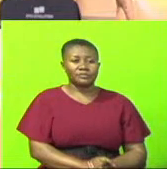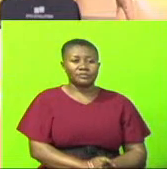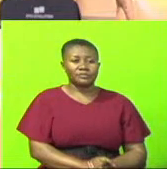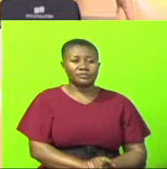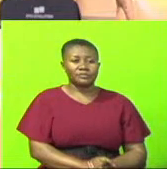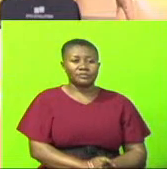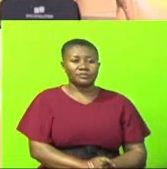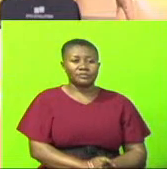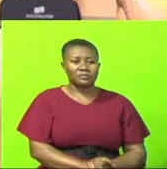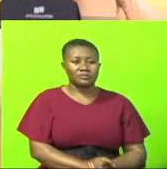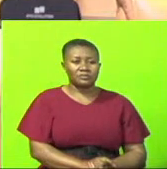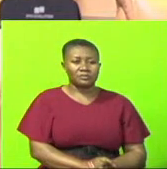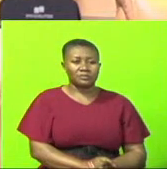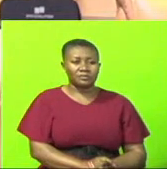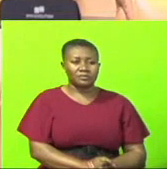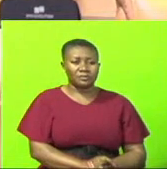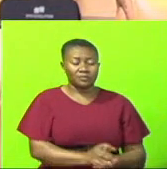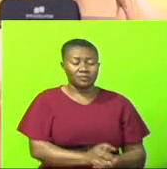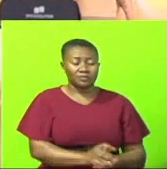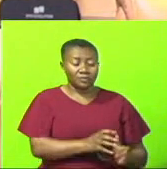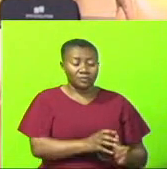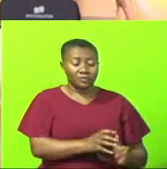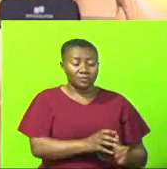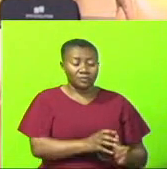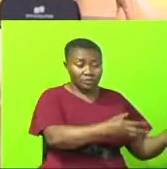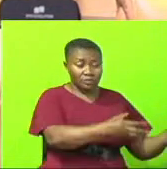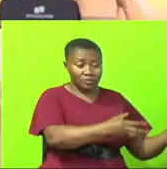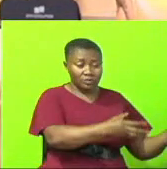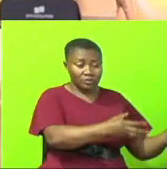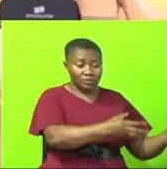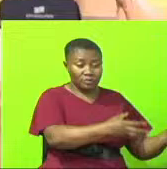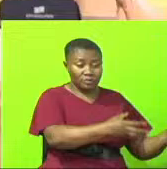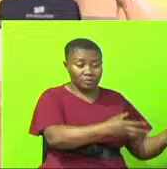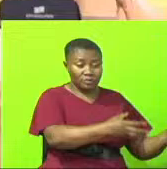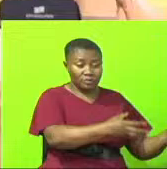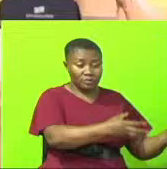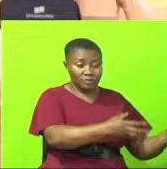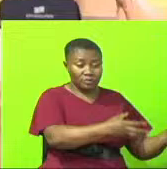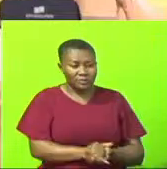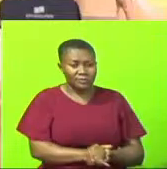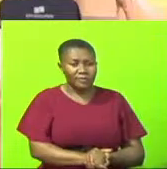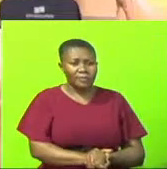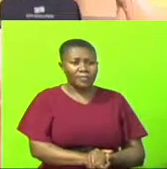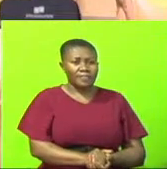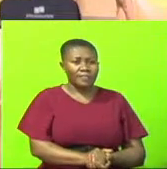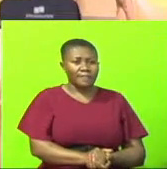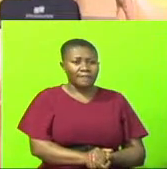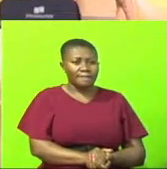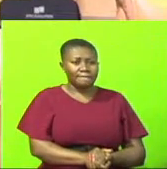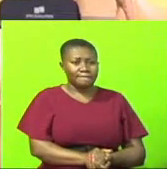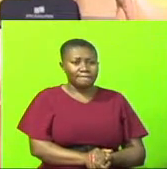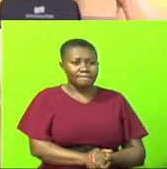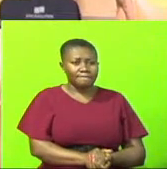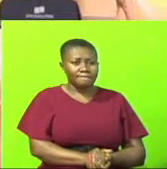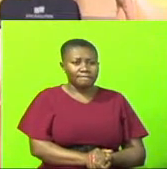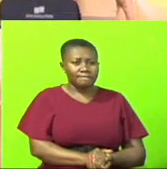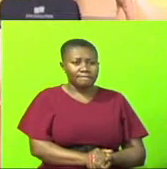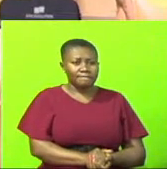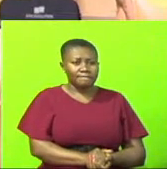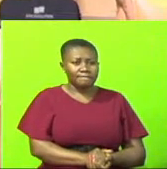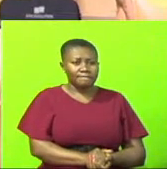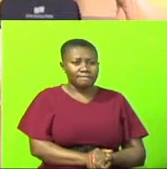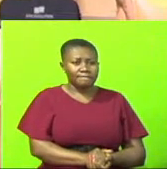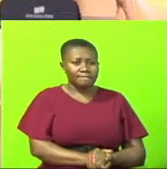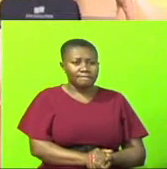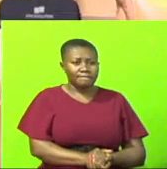the majority leader has also indicated, and I was really ached by what he